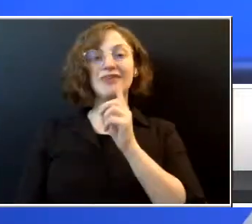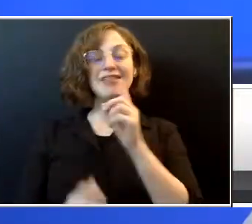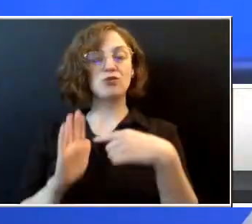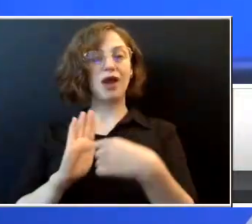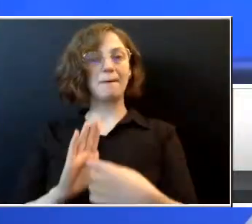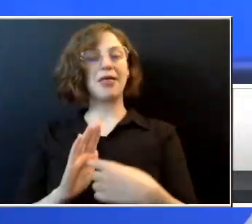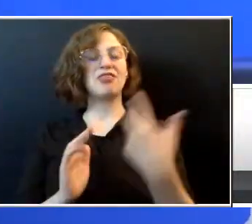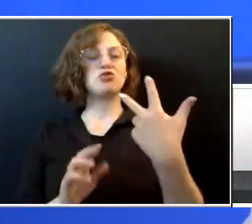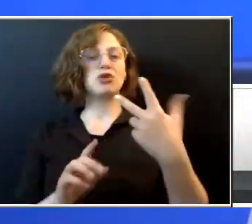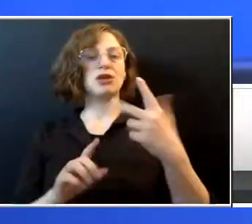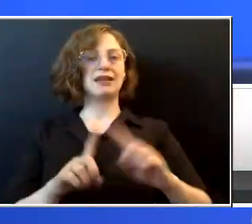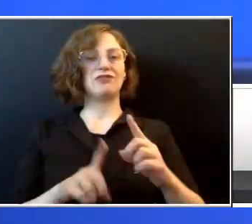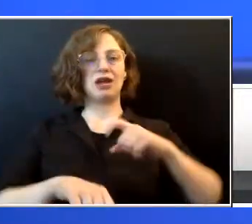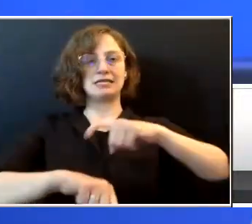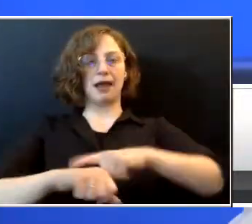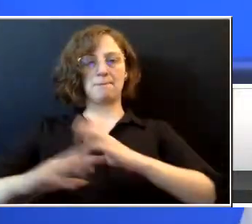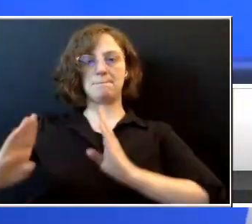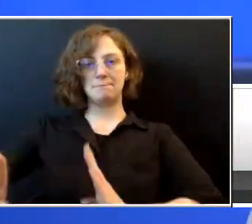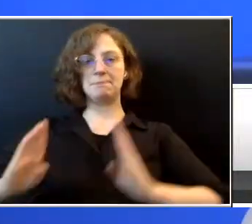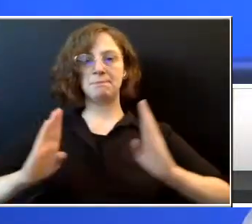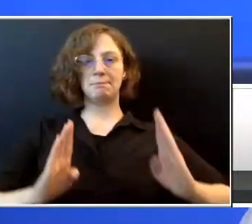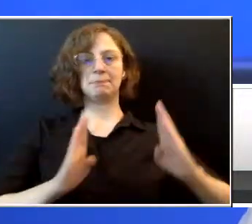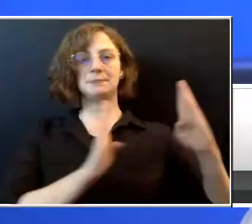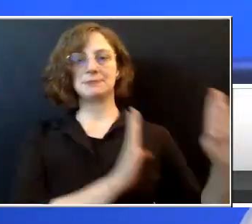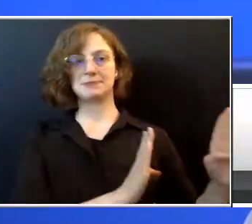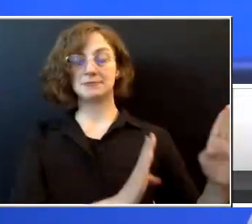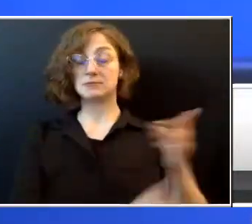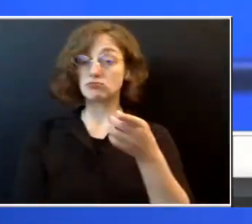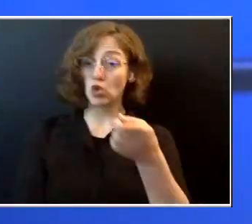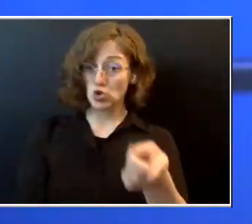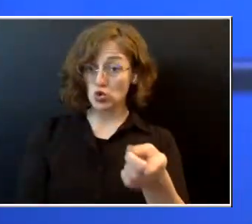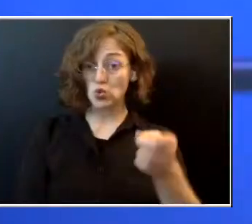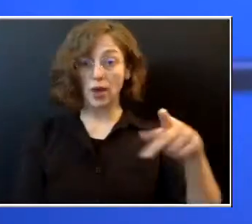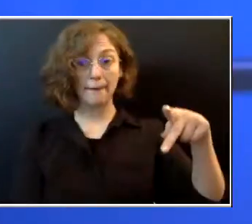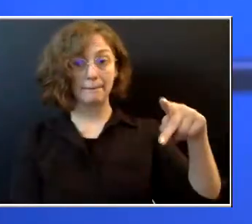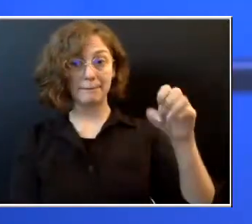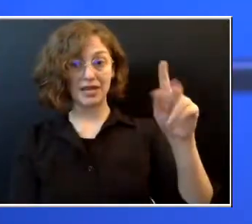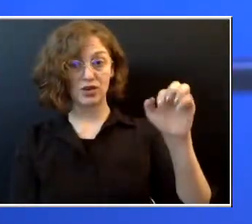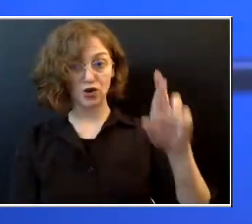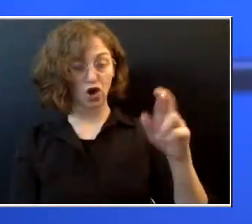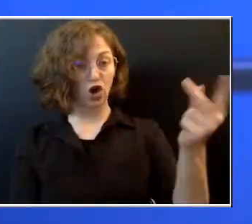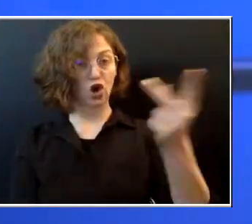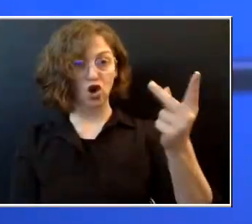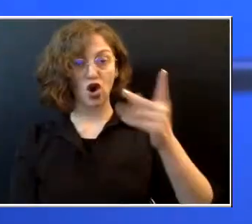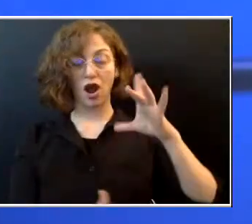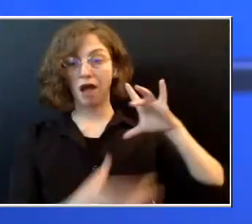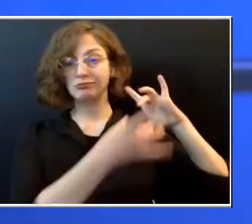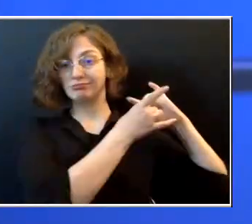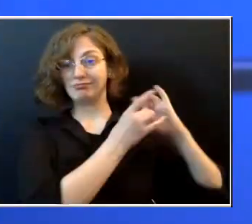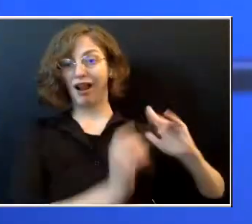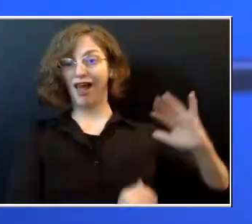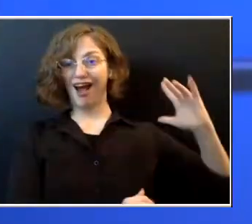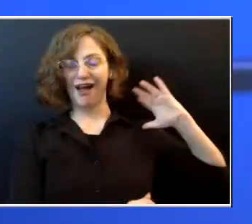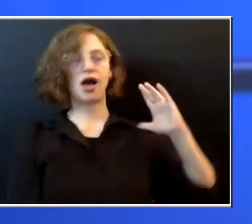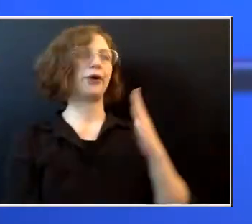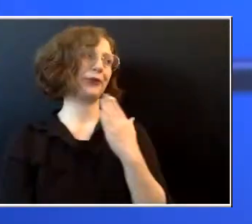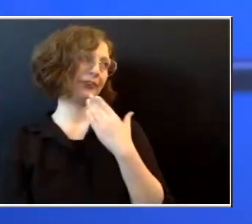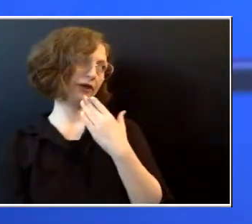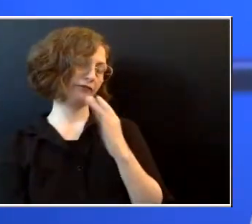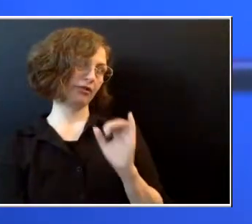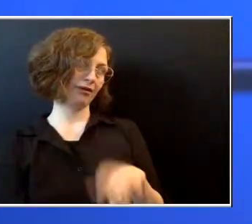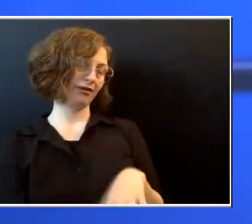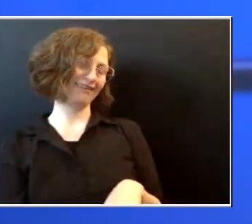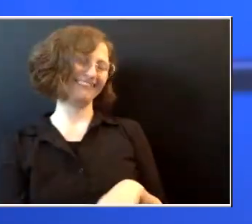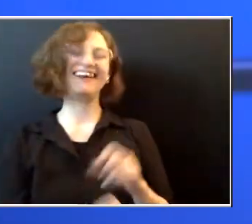our advancement. You and Peter go back the longest and can speak to the thank you for that 20 years in